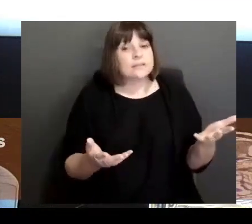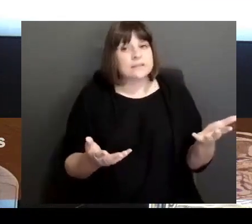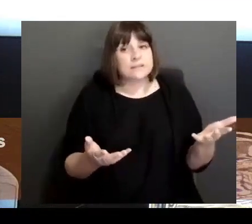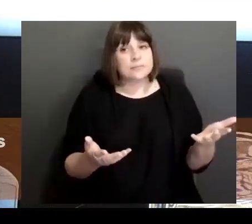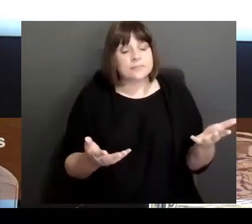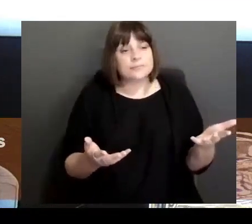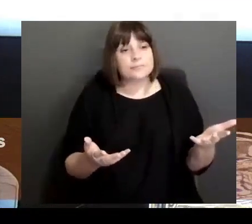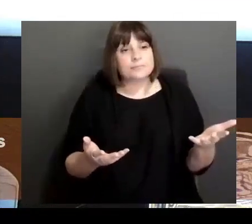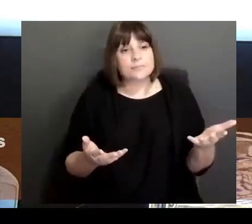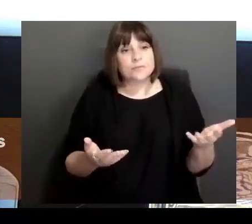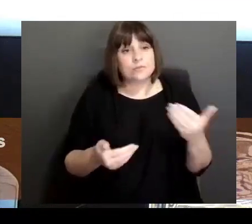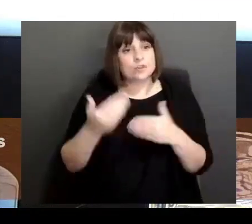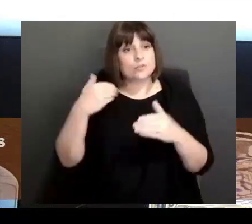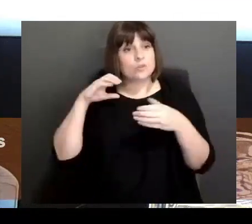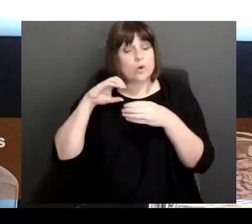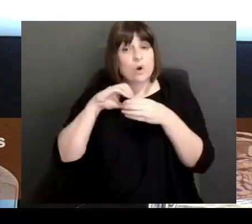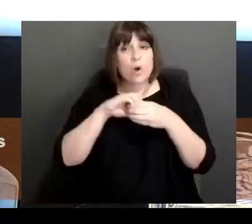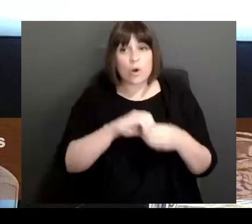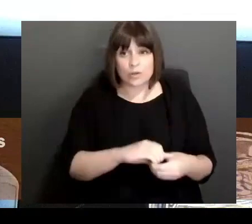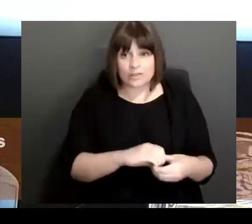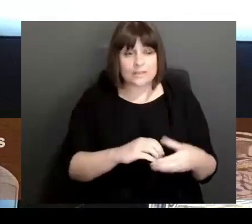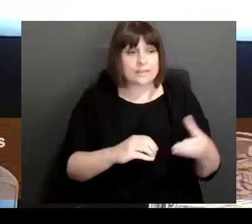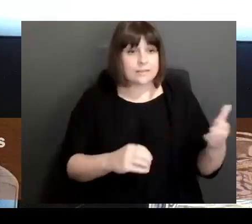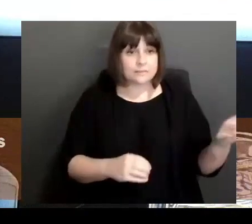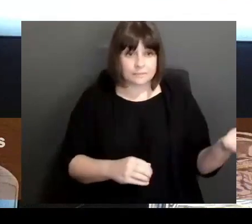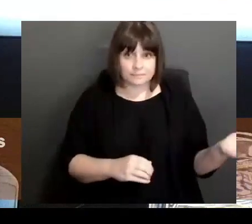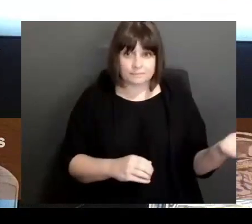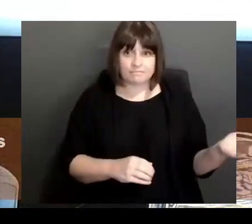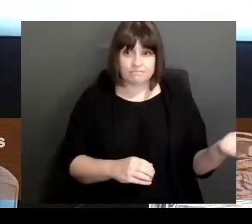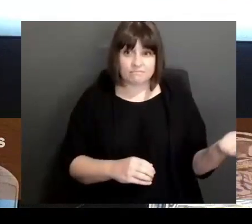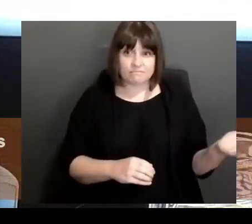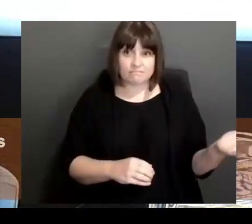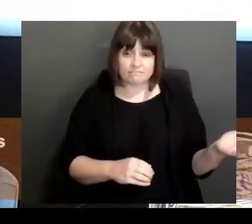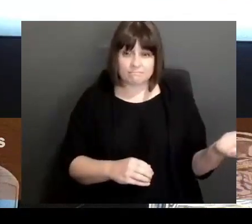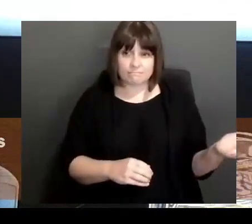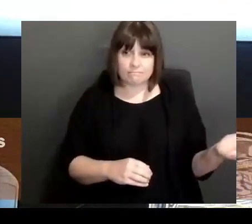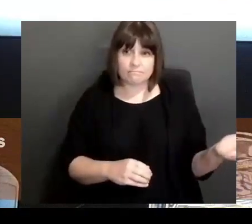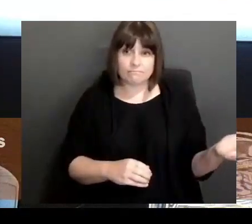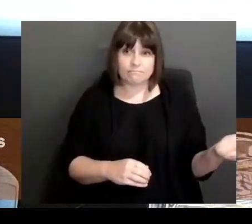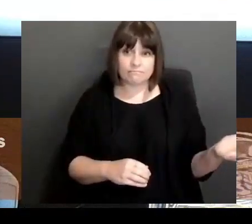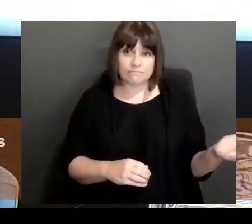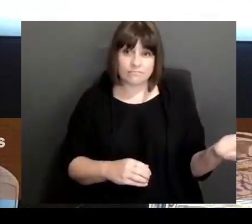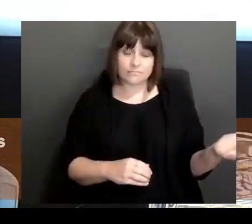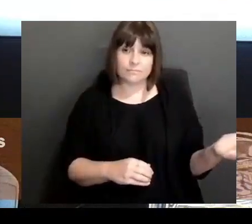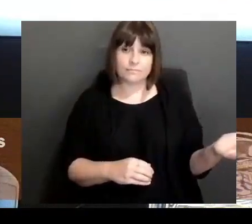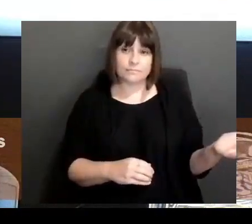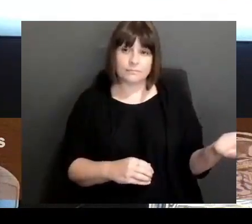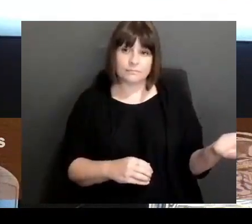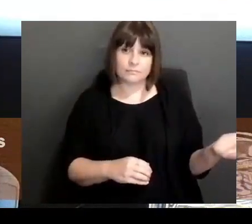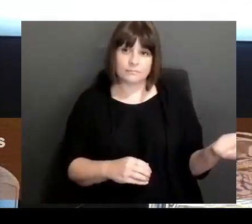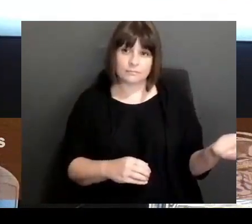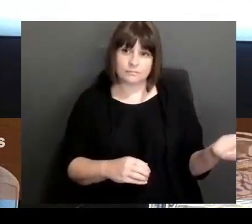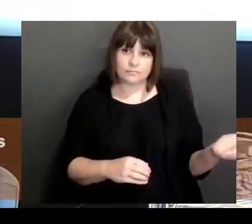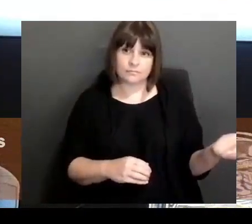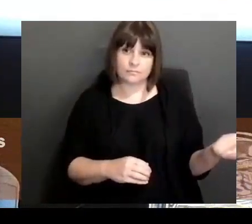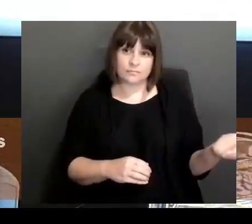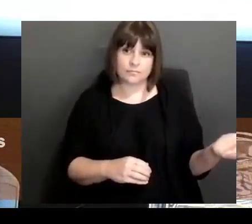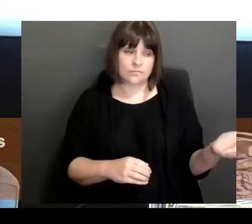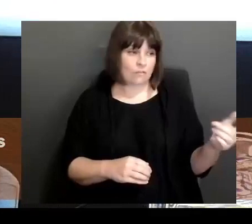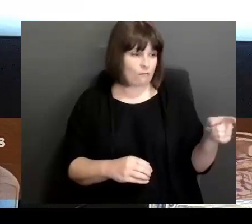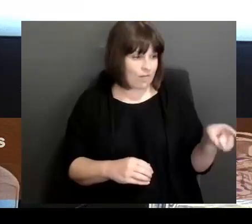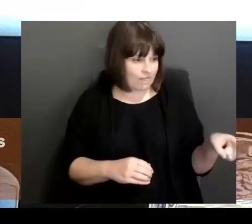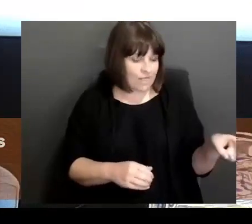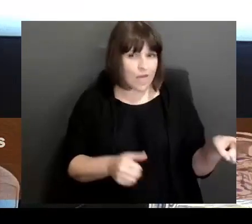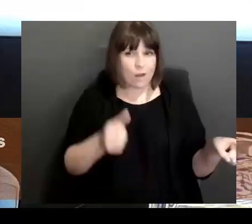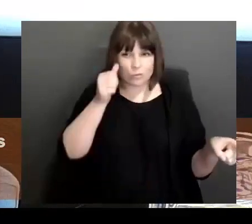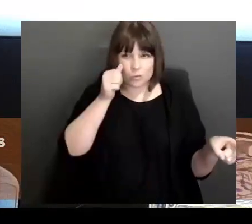for traditional owners to seek to be able to determine what self-determination means and